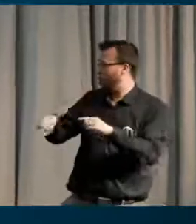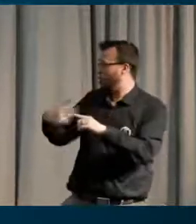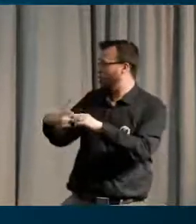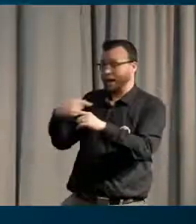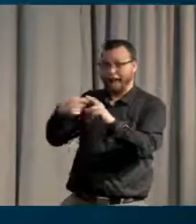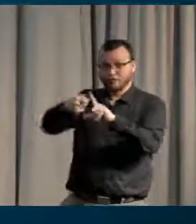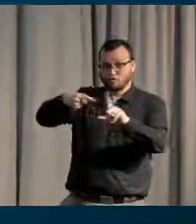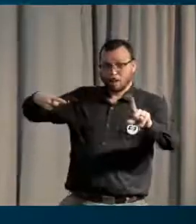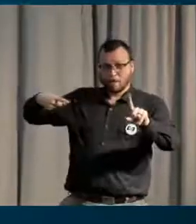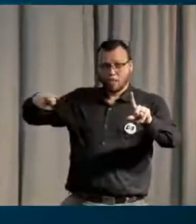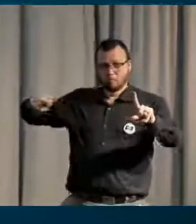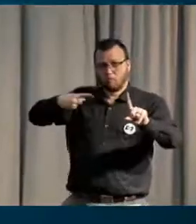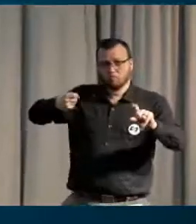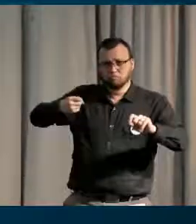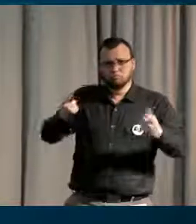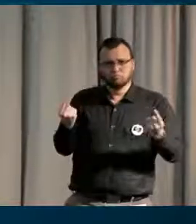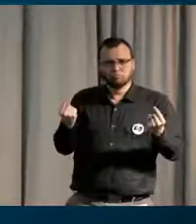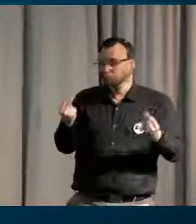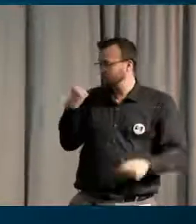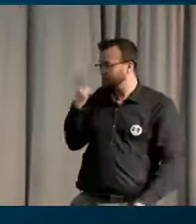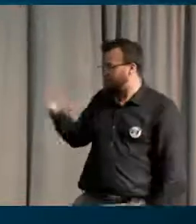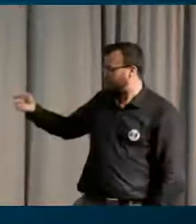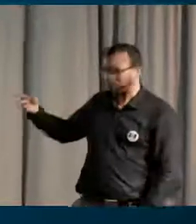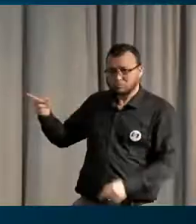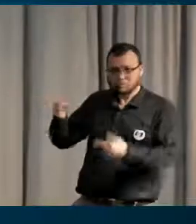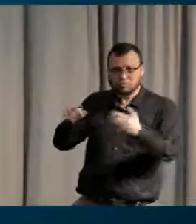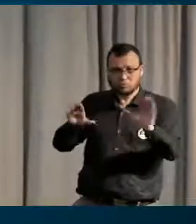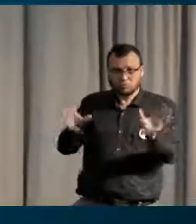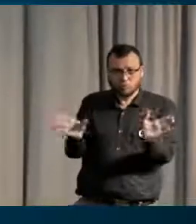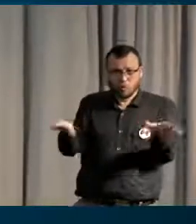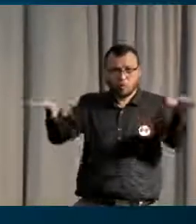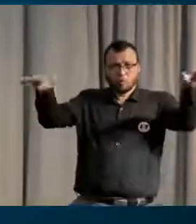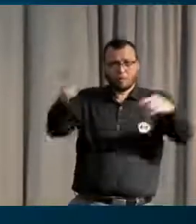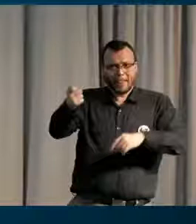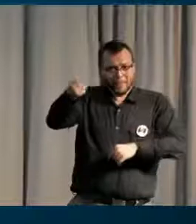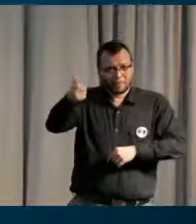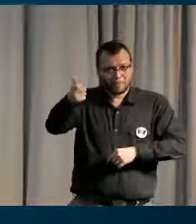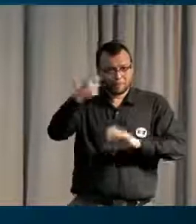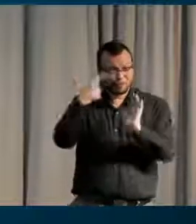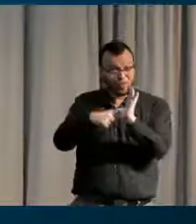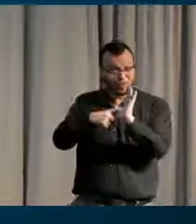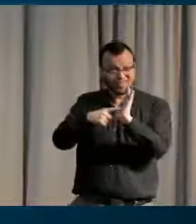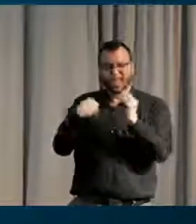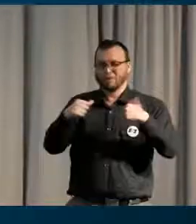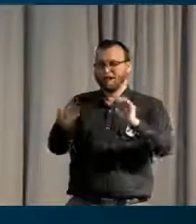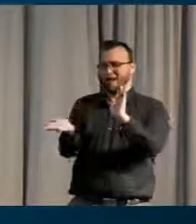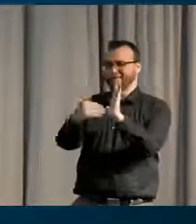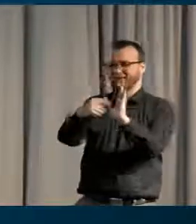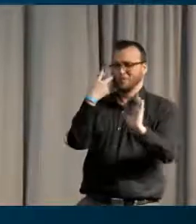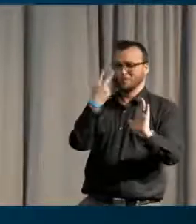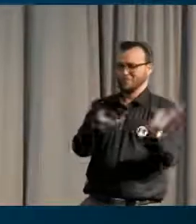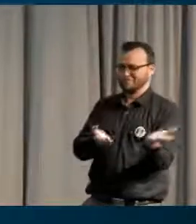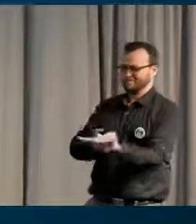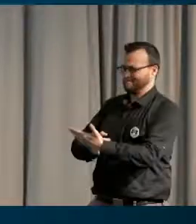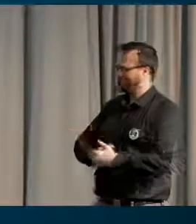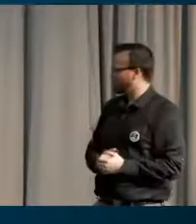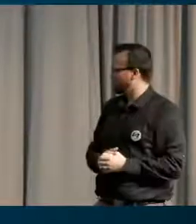this rubber band, we'll see that it actually lifts up a little bit. I'm going to do that one more time so you can see it.